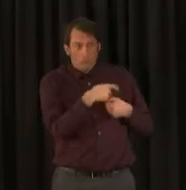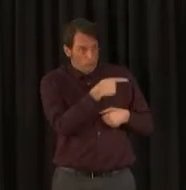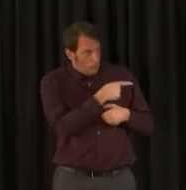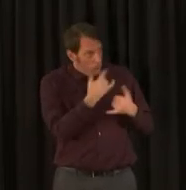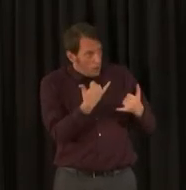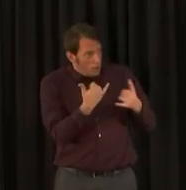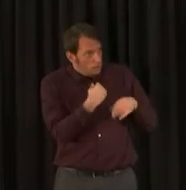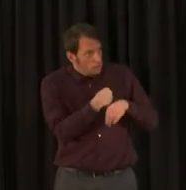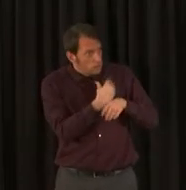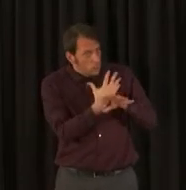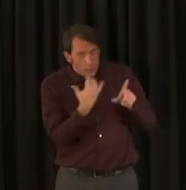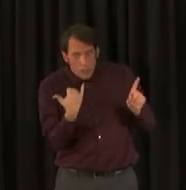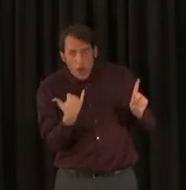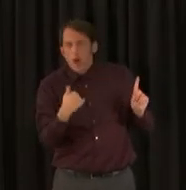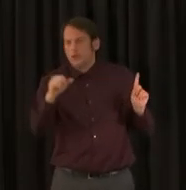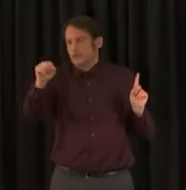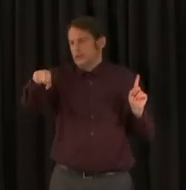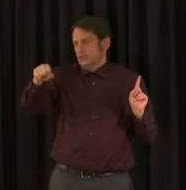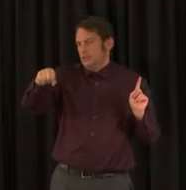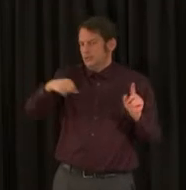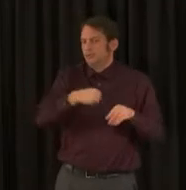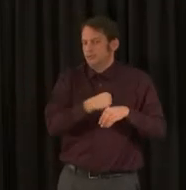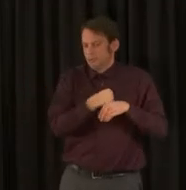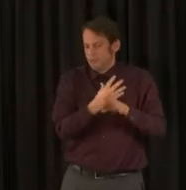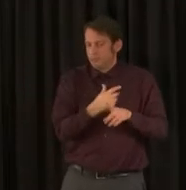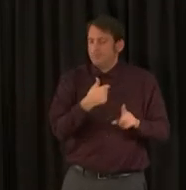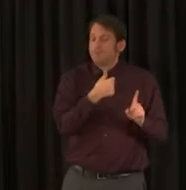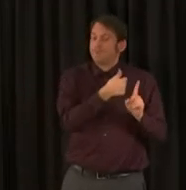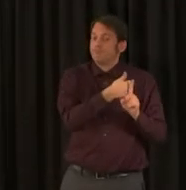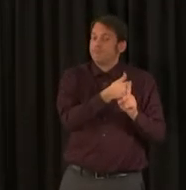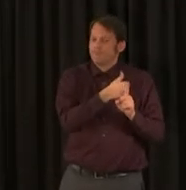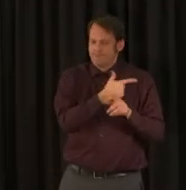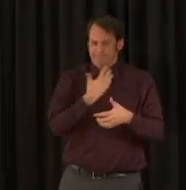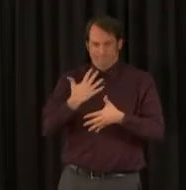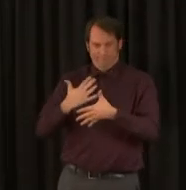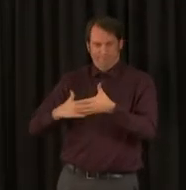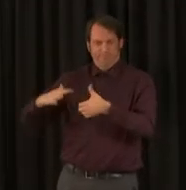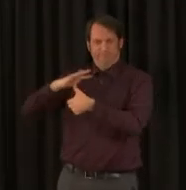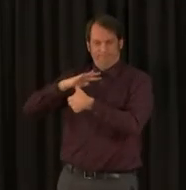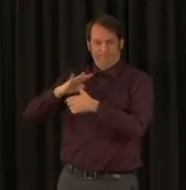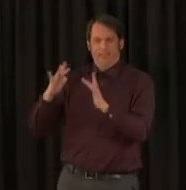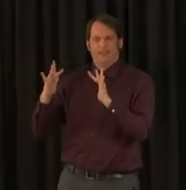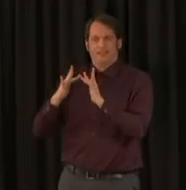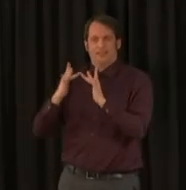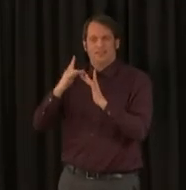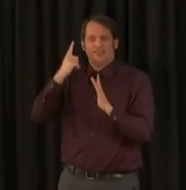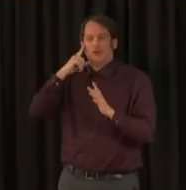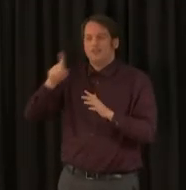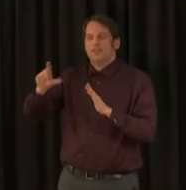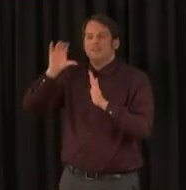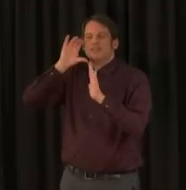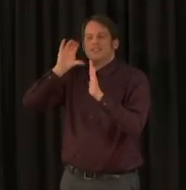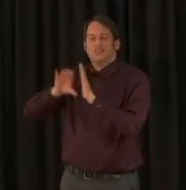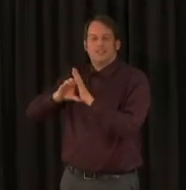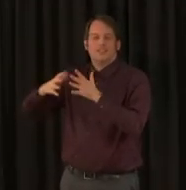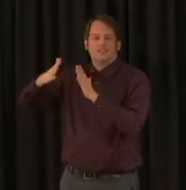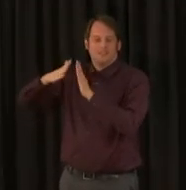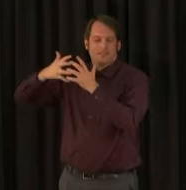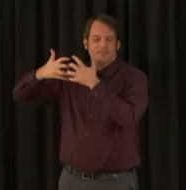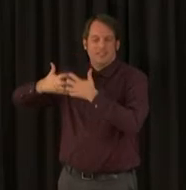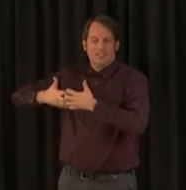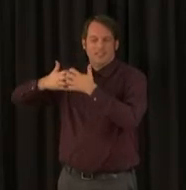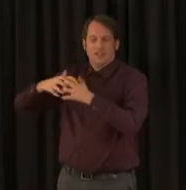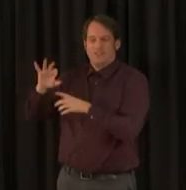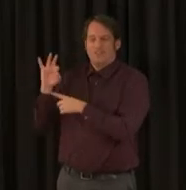experience. Shiva Gillenshaw, she's the primary contact for Picture Frame Factory Corporation, which she's run with